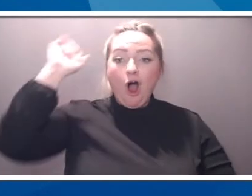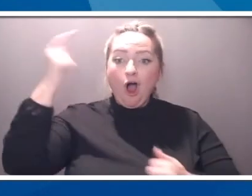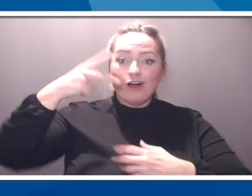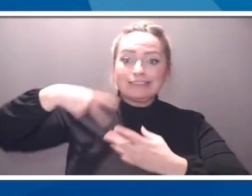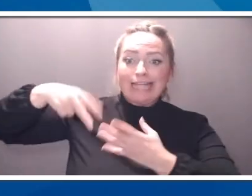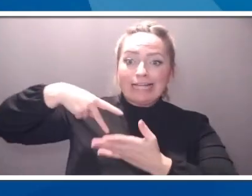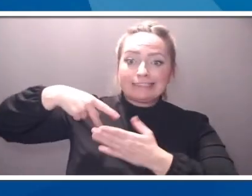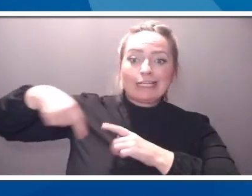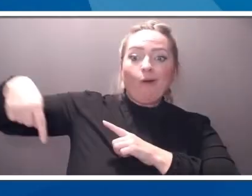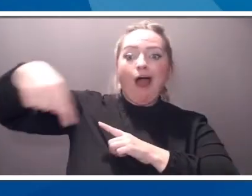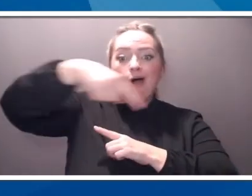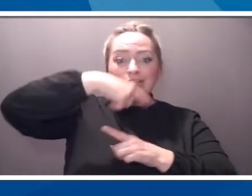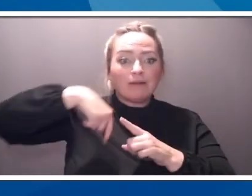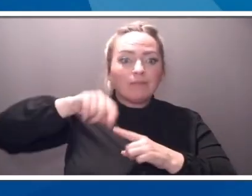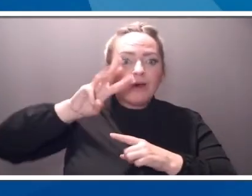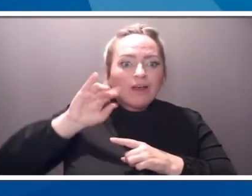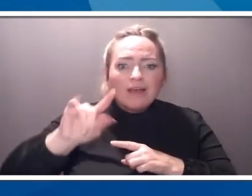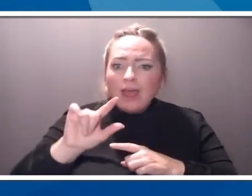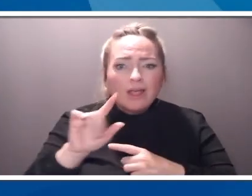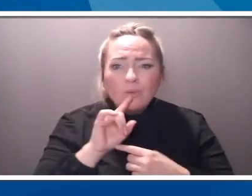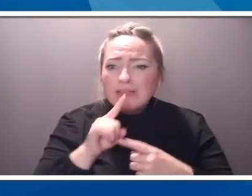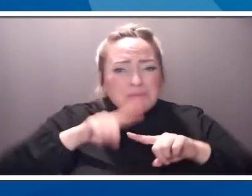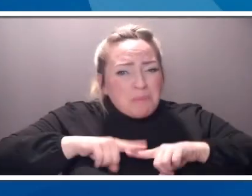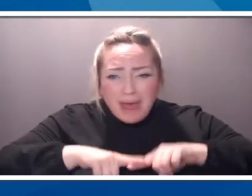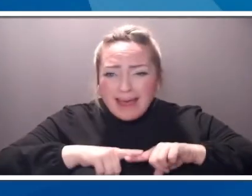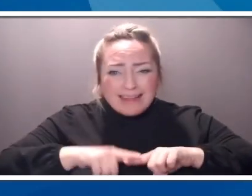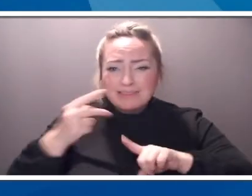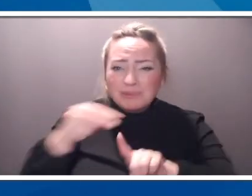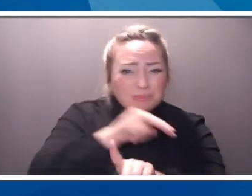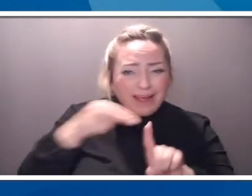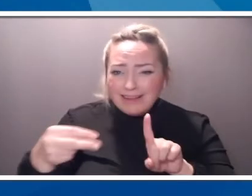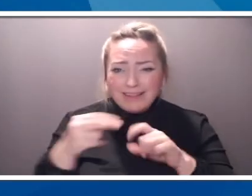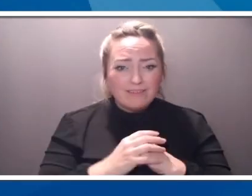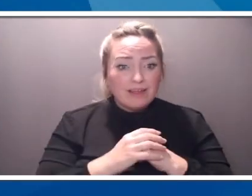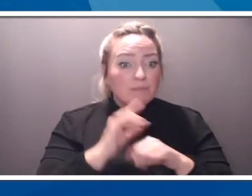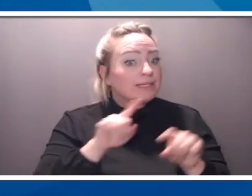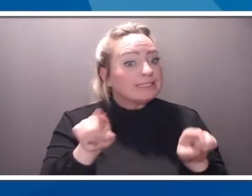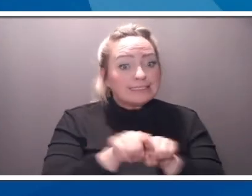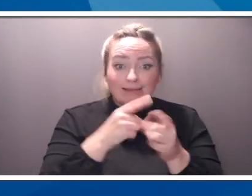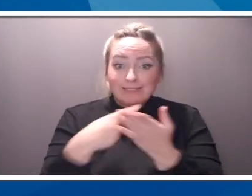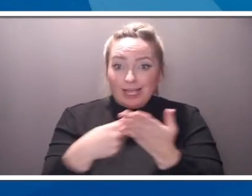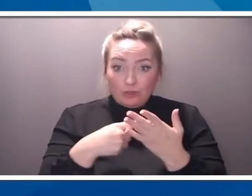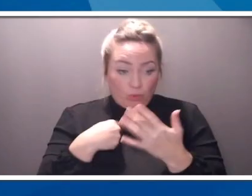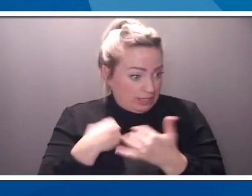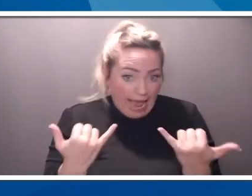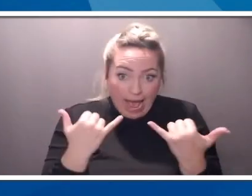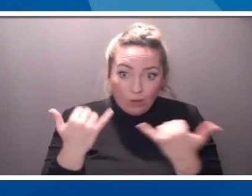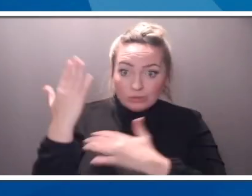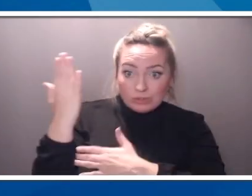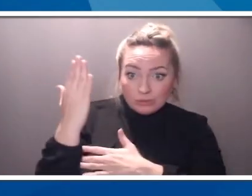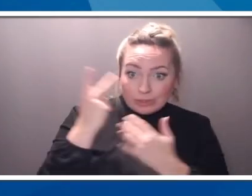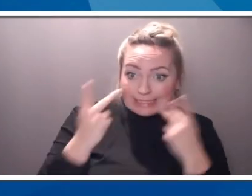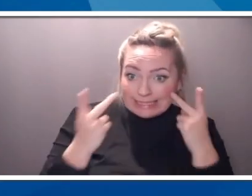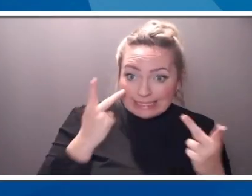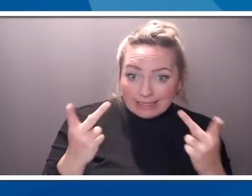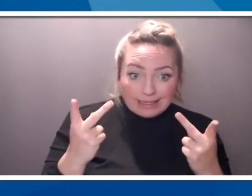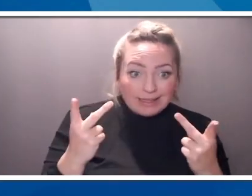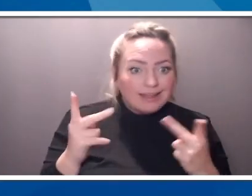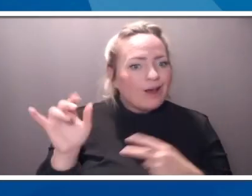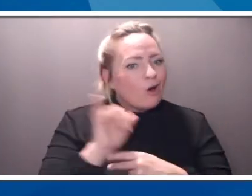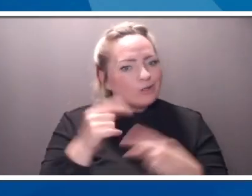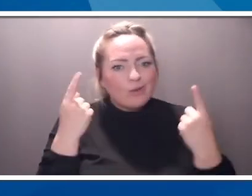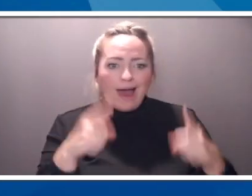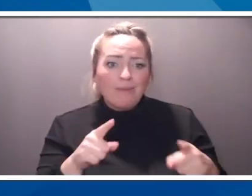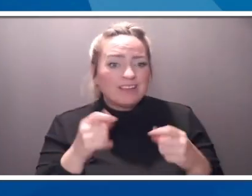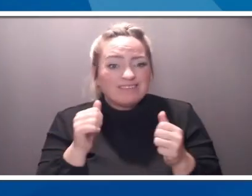massive revelation while everybody's dancing. WCAG is all subjective. But the same discussion that we're having here and that we're